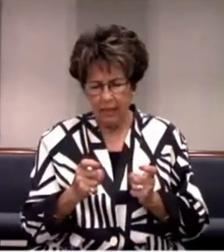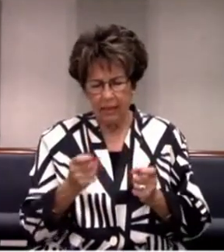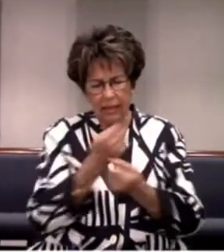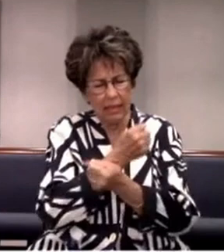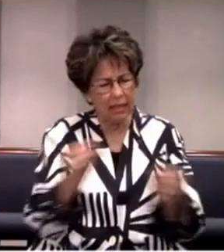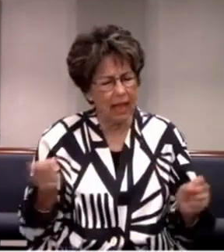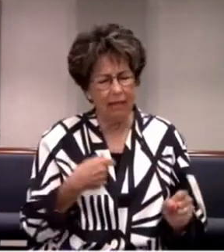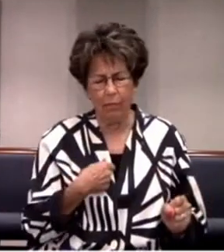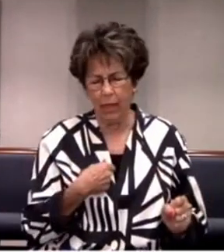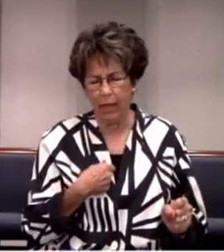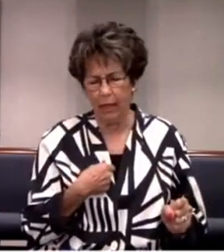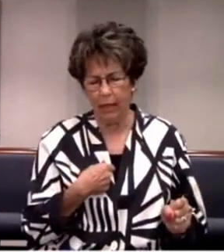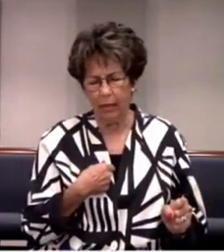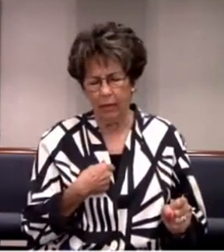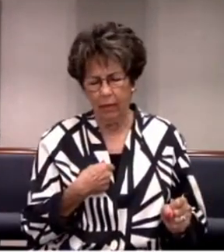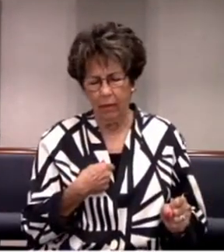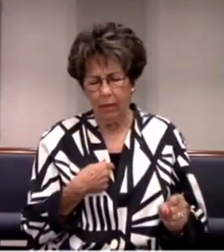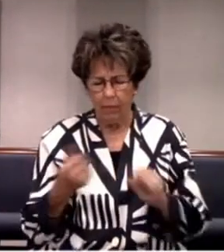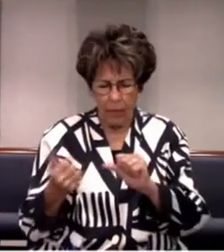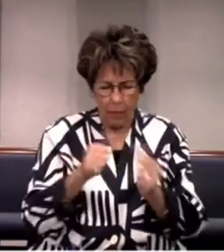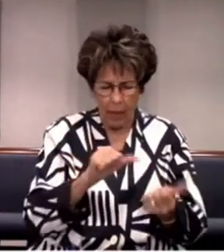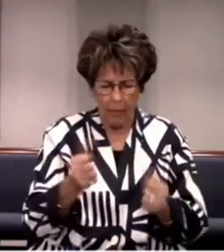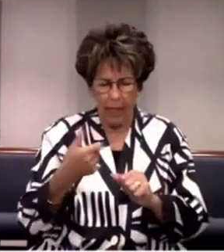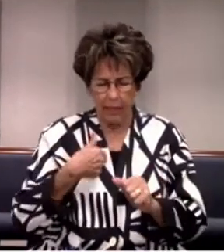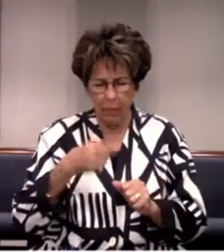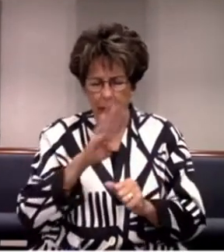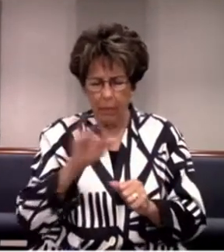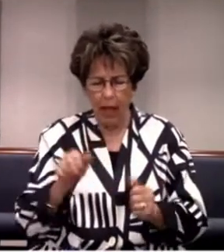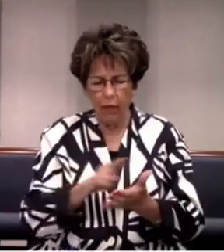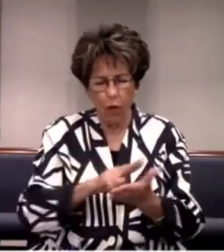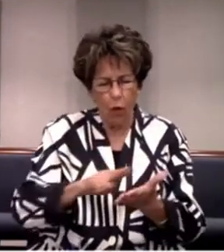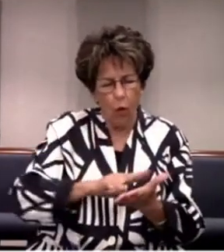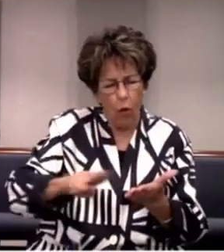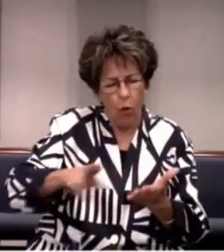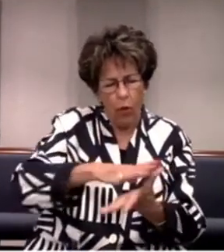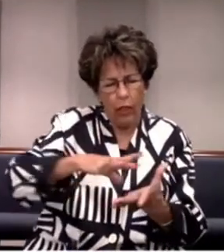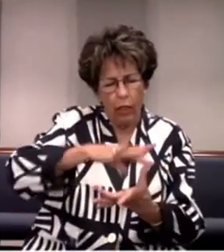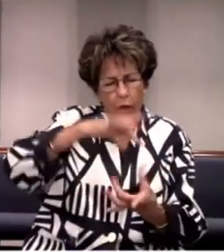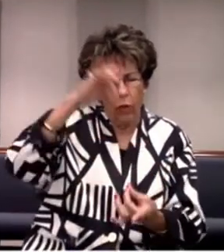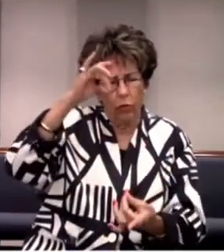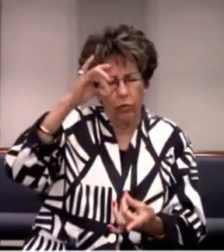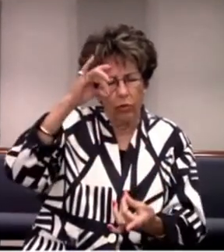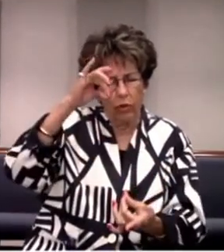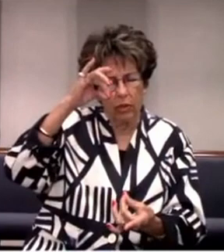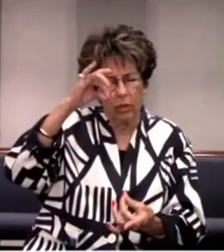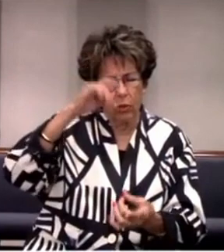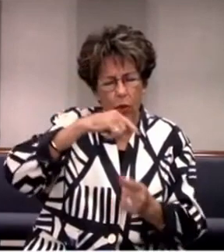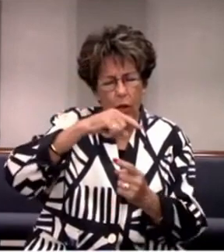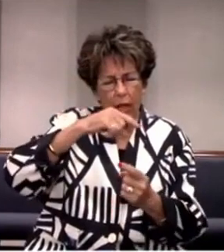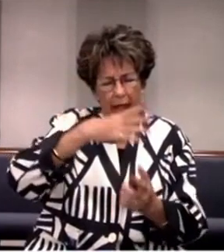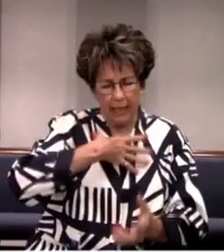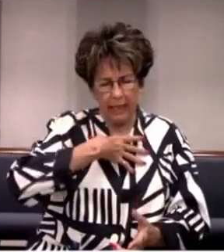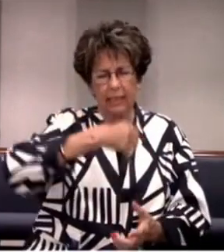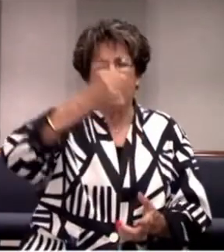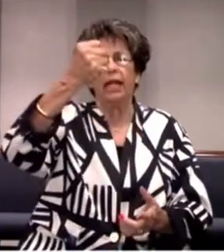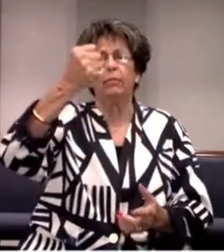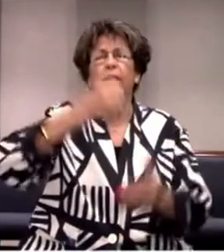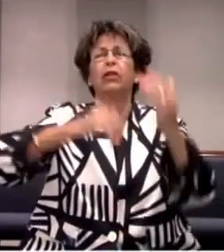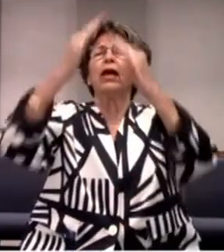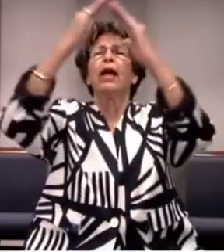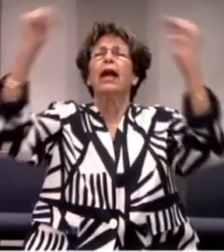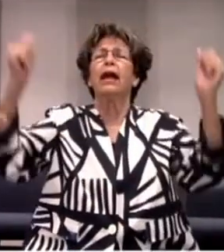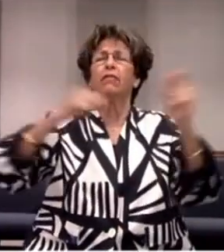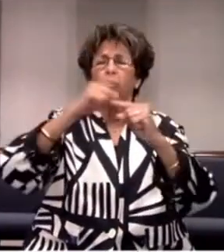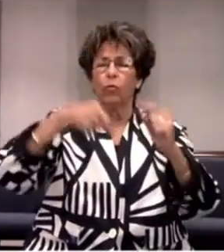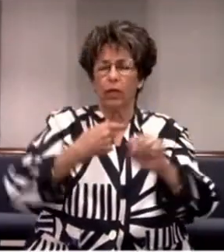me? Would you baptize me by the Holy Ghost? Would you take me to heaven when I die?" And